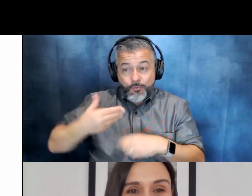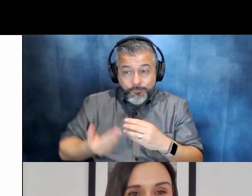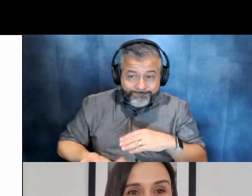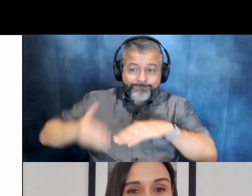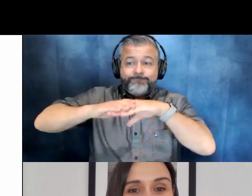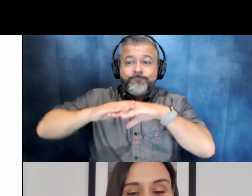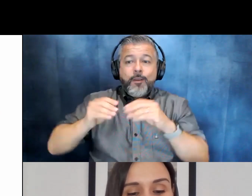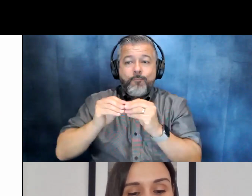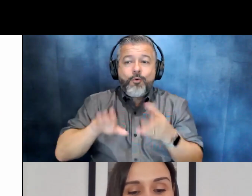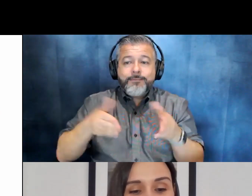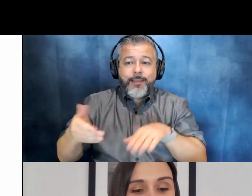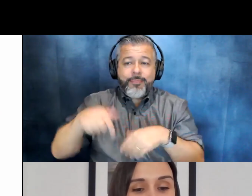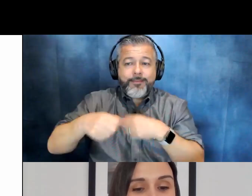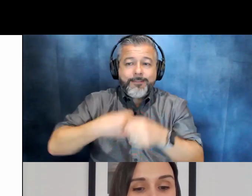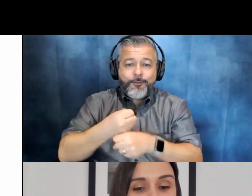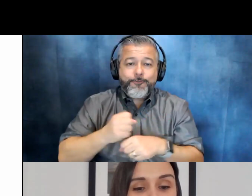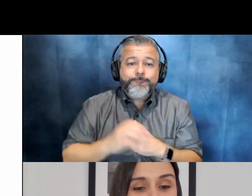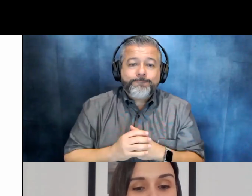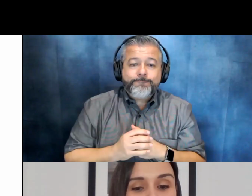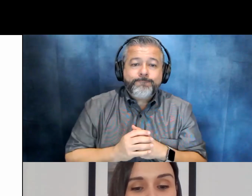year. There we go.